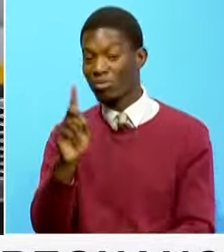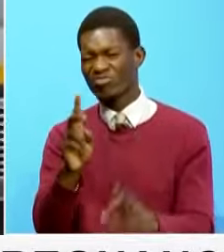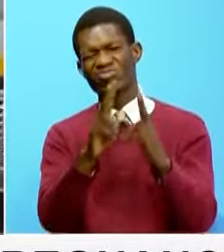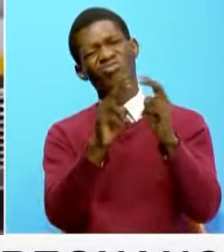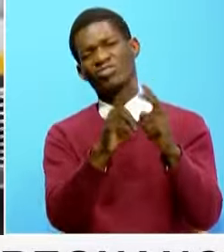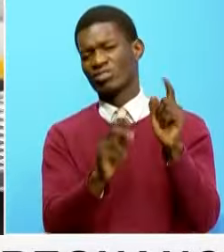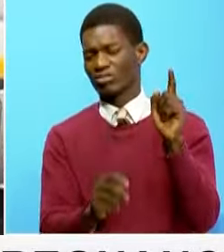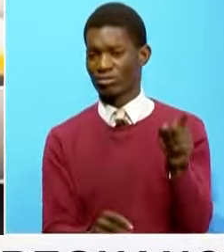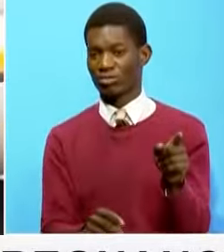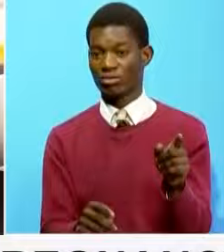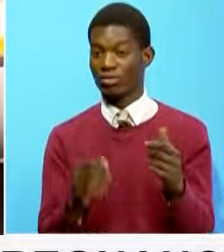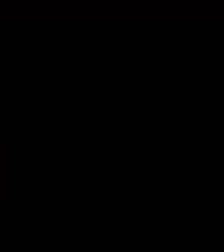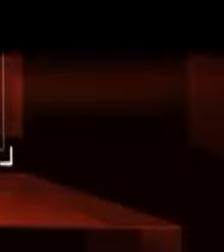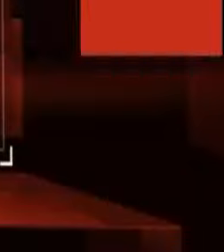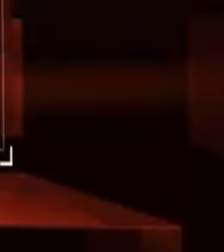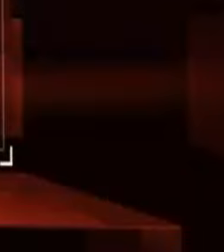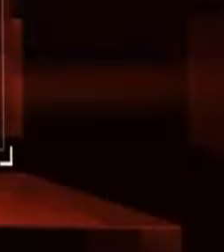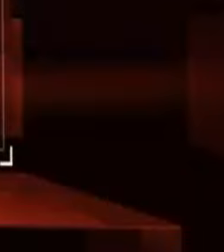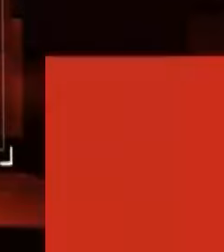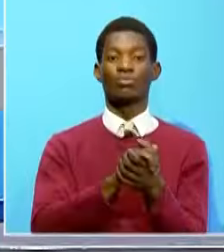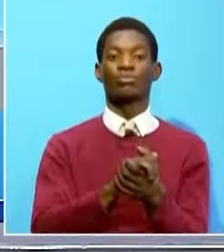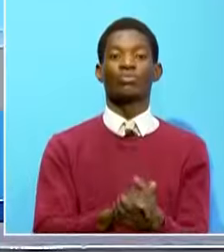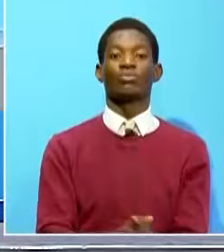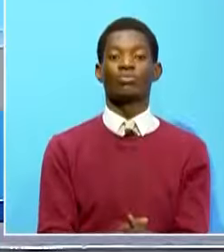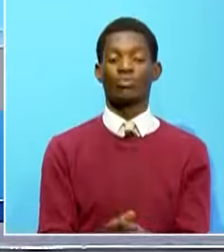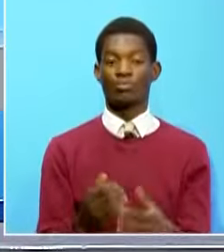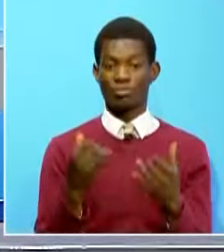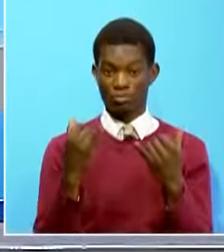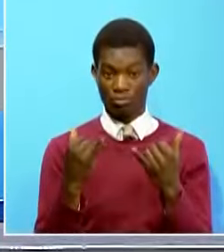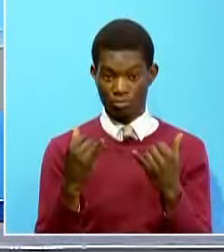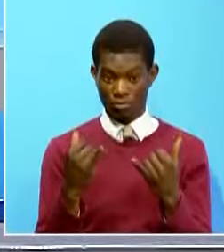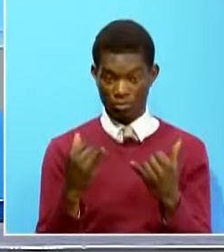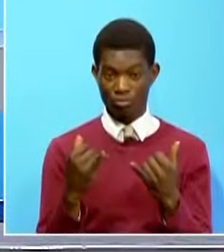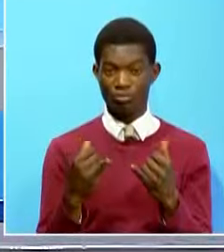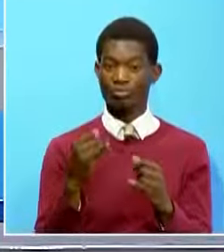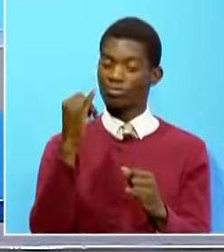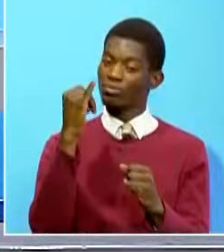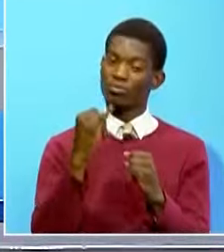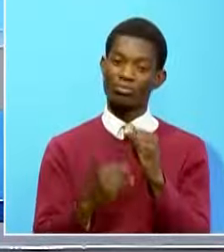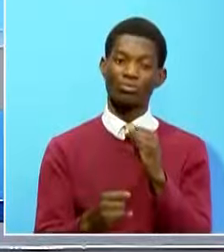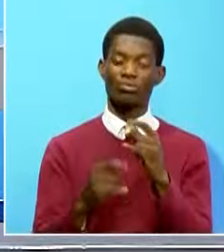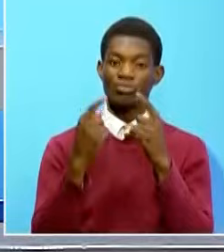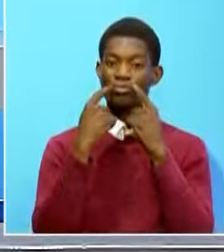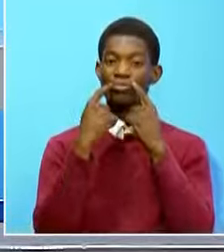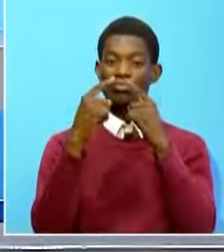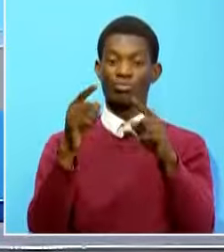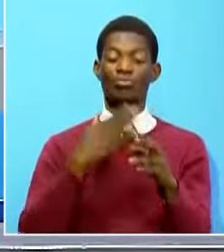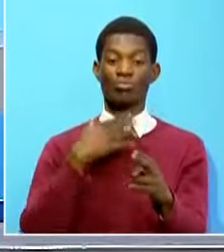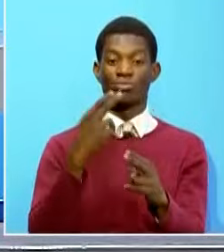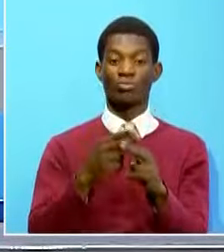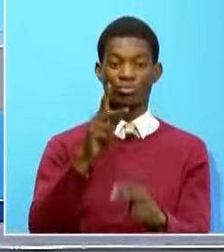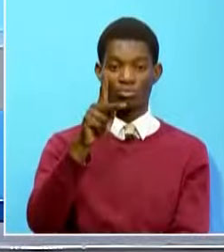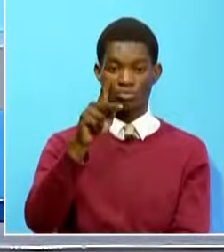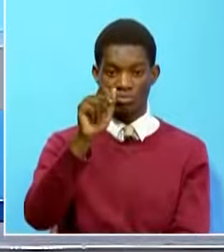child marriages, teenage pregnancies. Well, that note brings us to the end of Zanis News. My name is